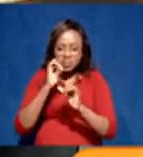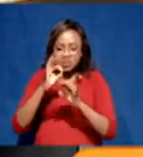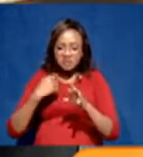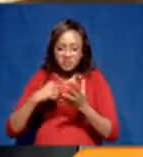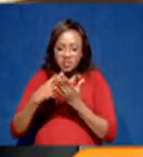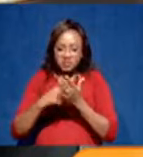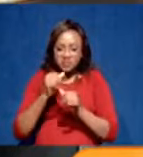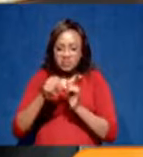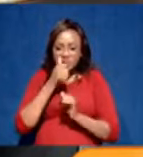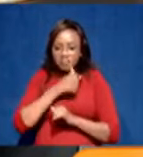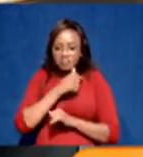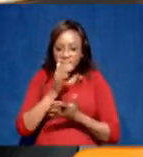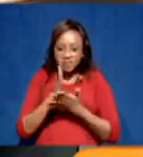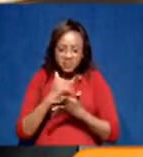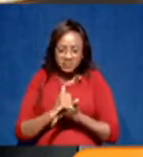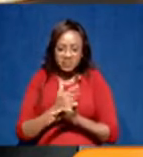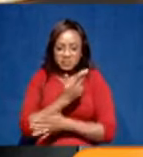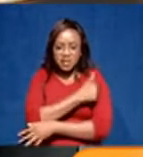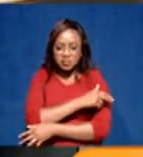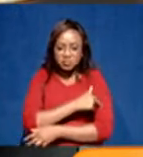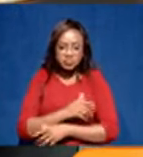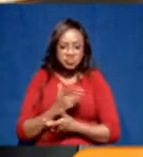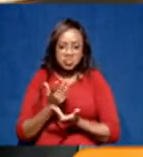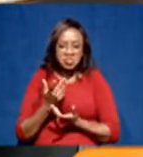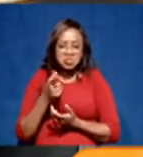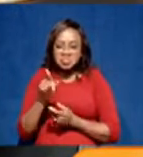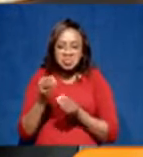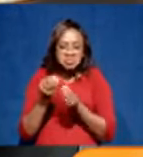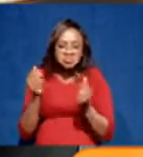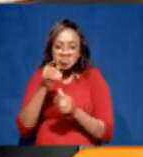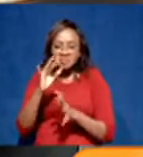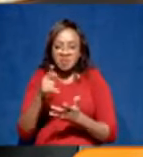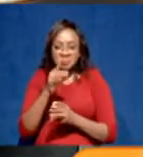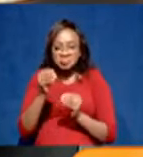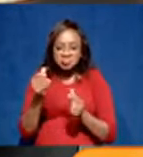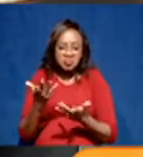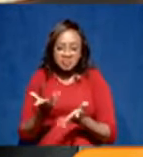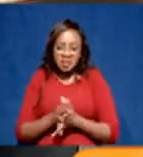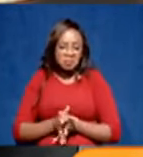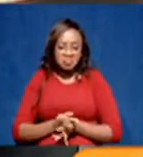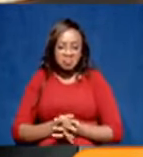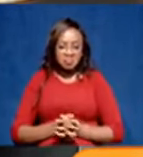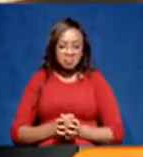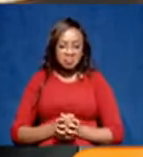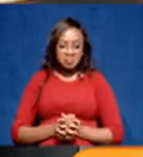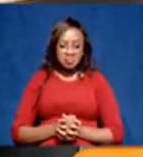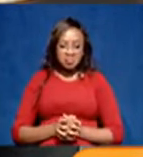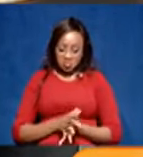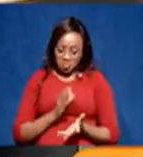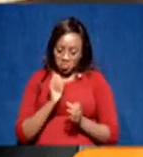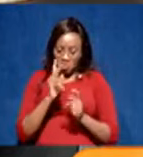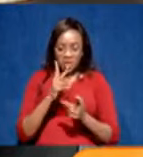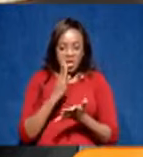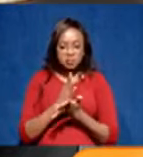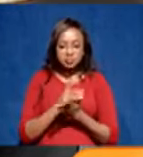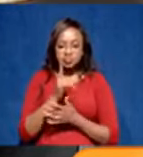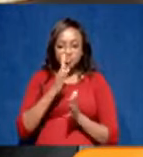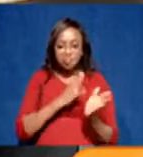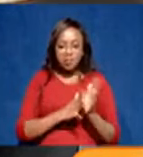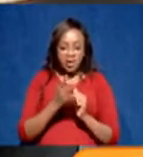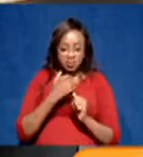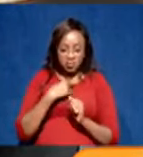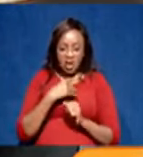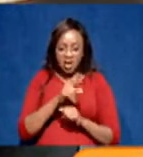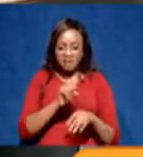private sector hospitals. So how will you deal with that, even if you are to procure a claims management